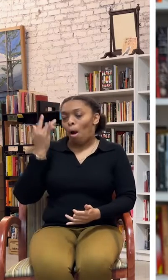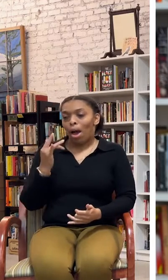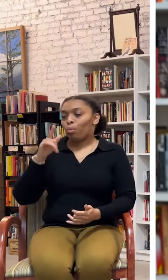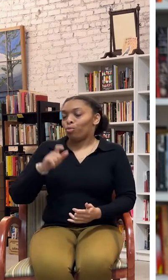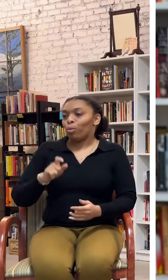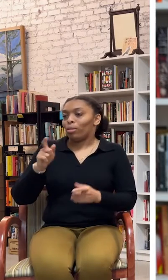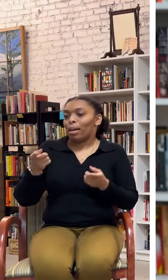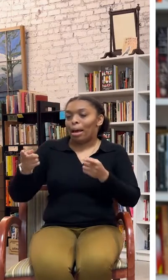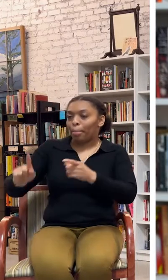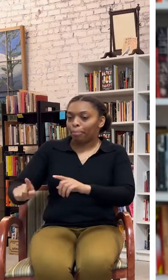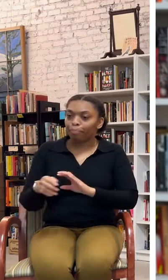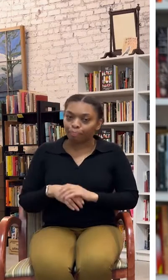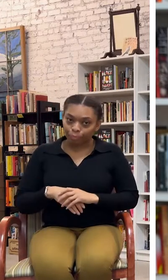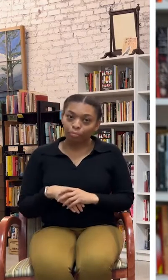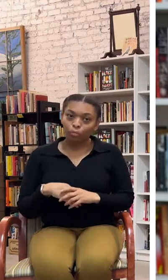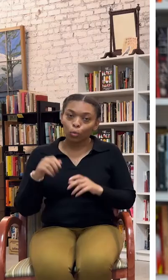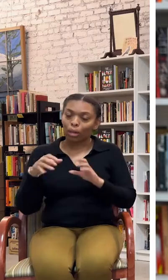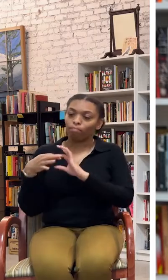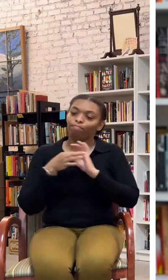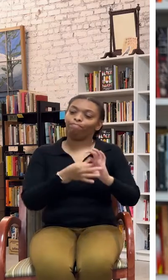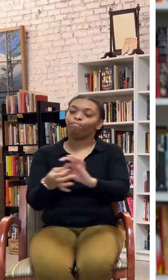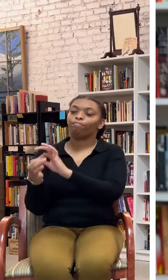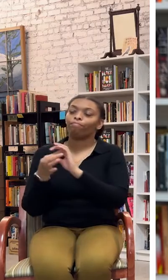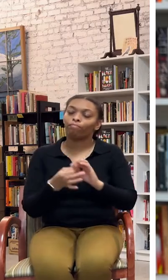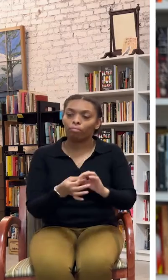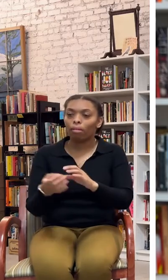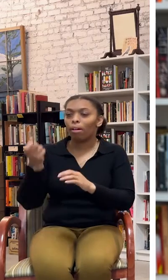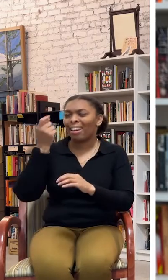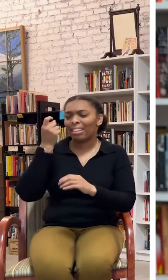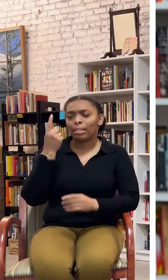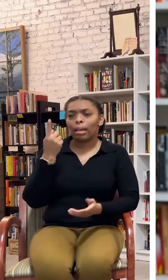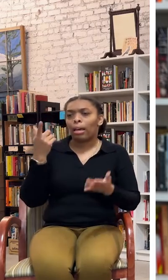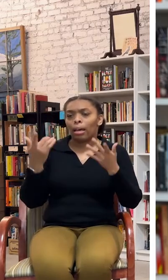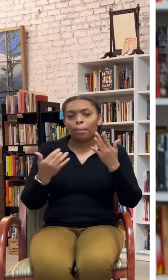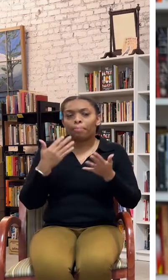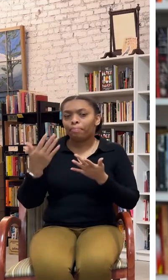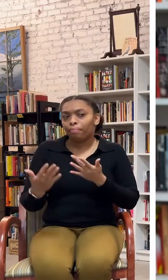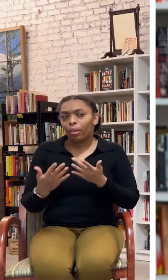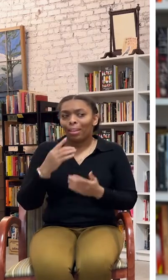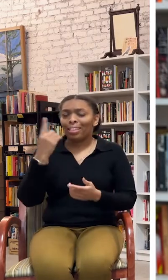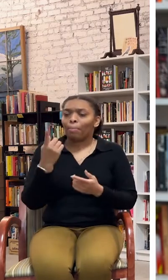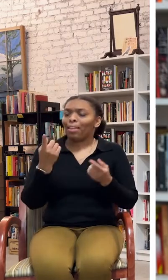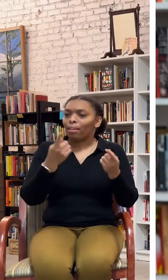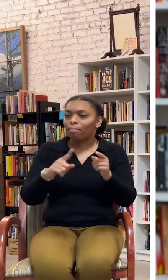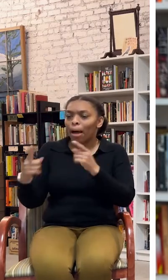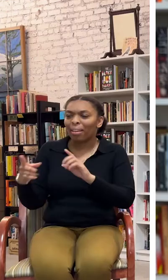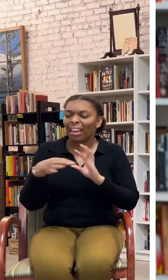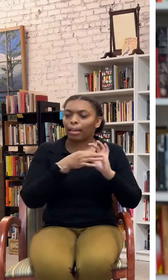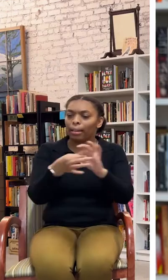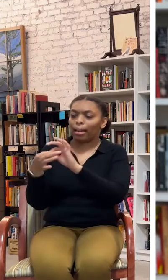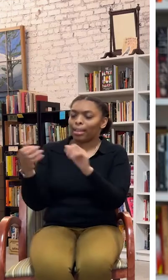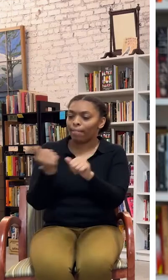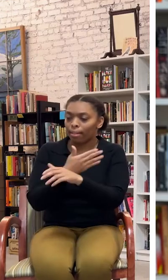so that I can thread it together, so I can make sense of, there's something that's going on that connects all of this. And for